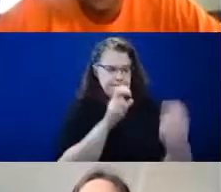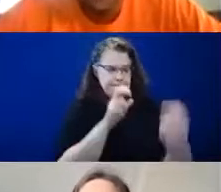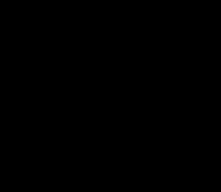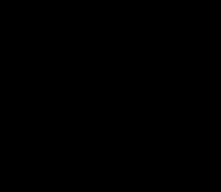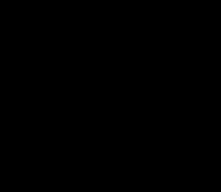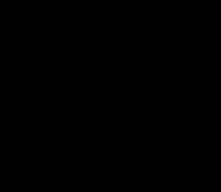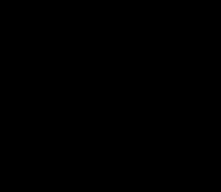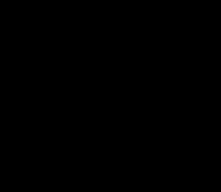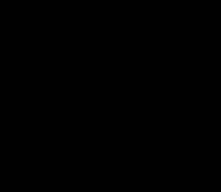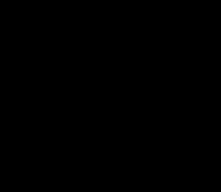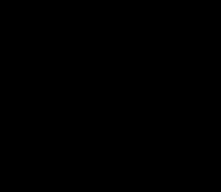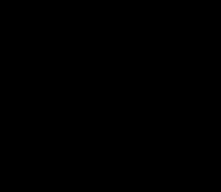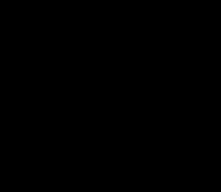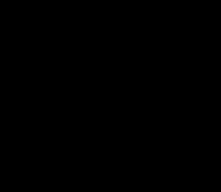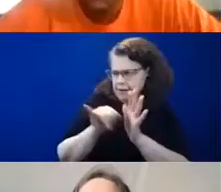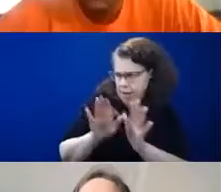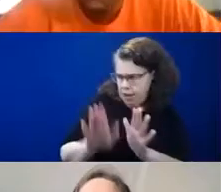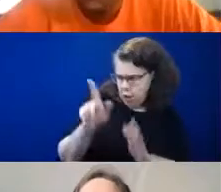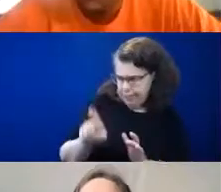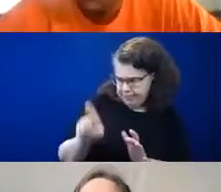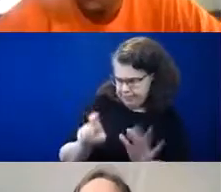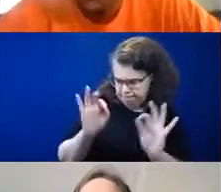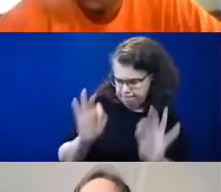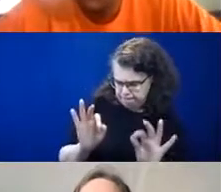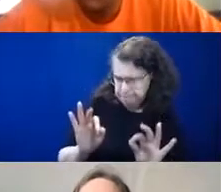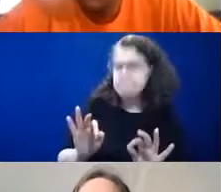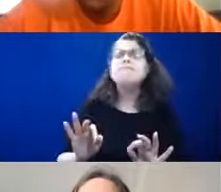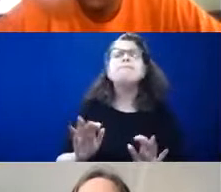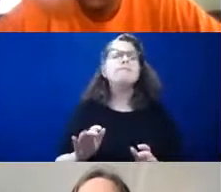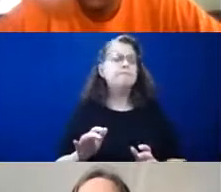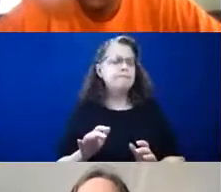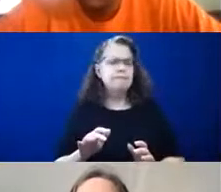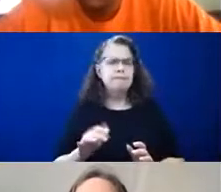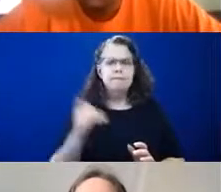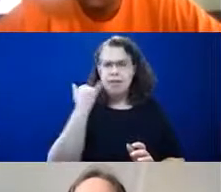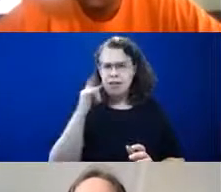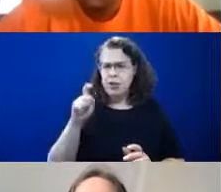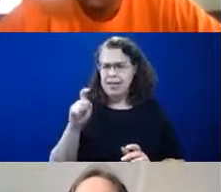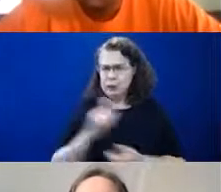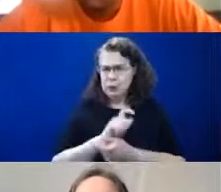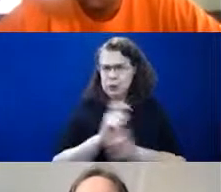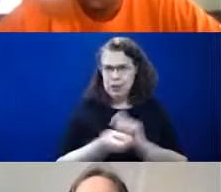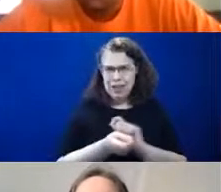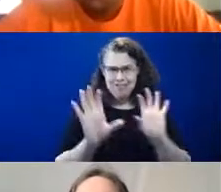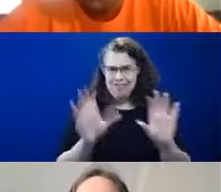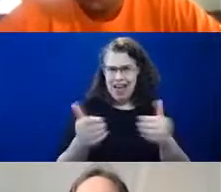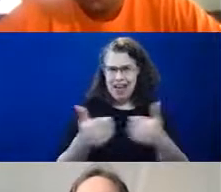what those needs are. And if there is a need to move a classroom because